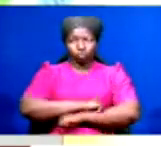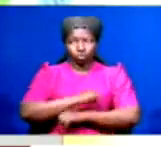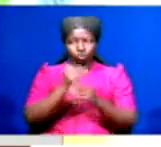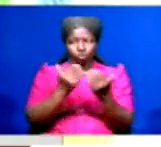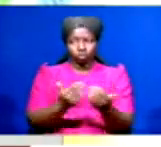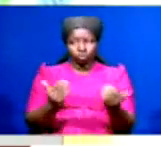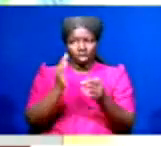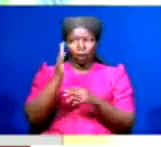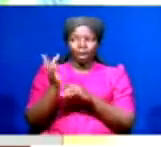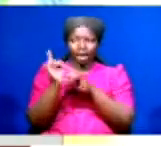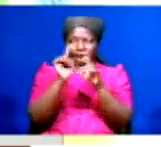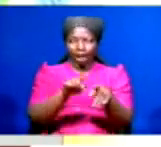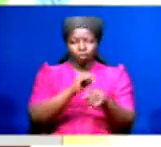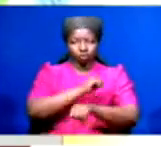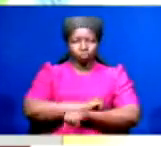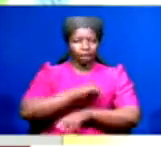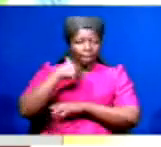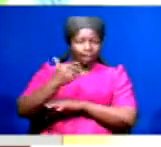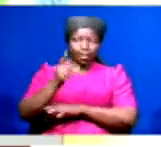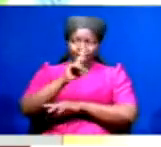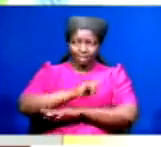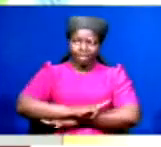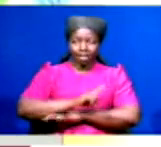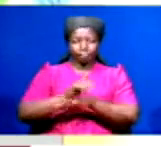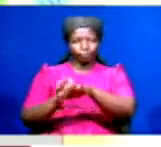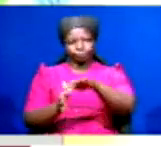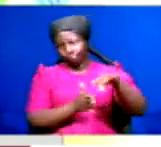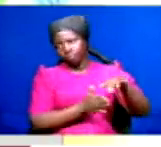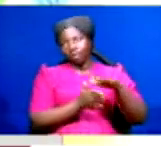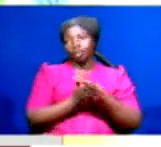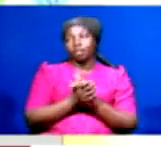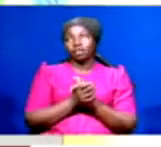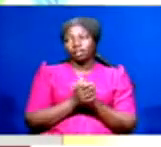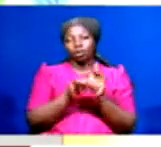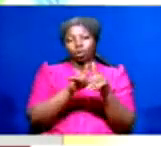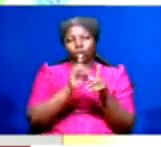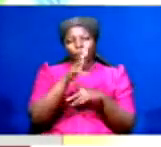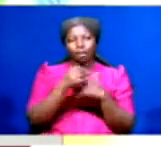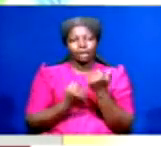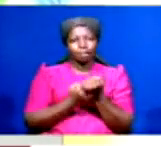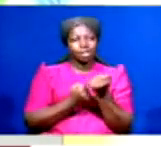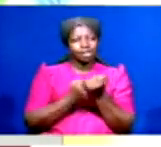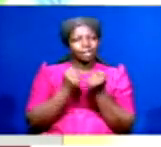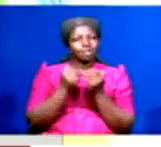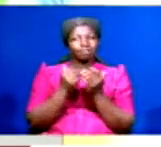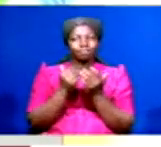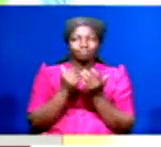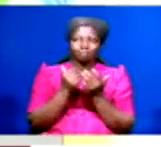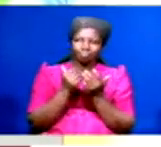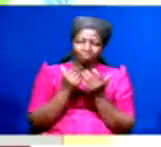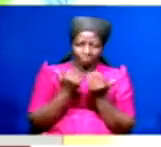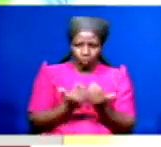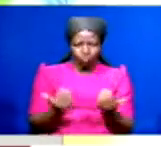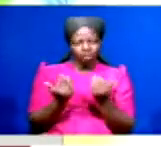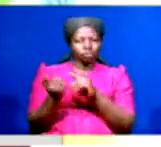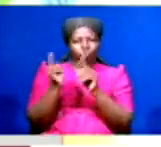at school on a daily basis. And other than that, it is going to boost the morale of kids being at school and